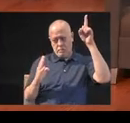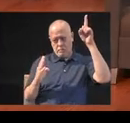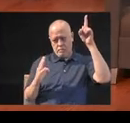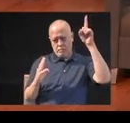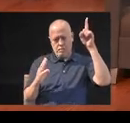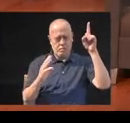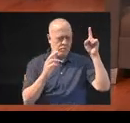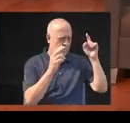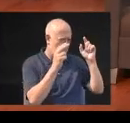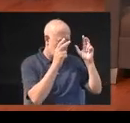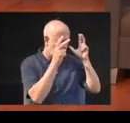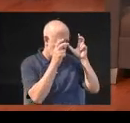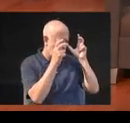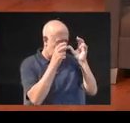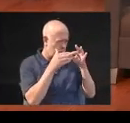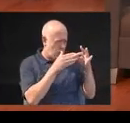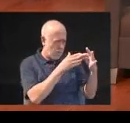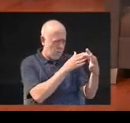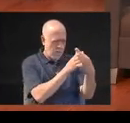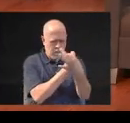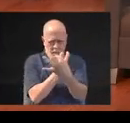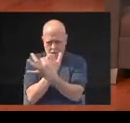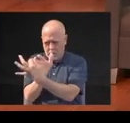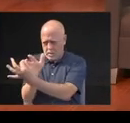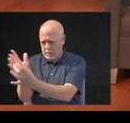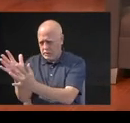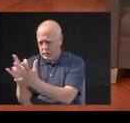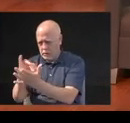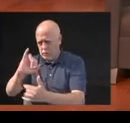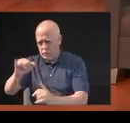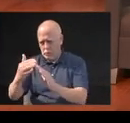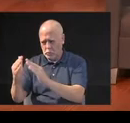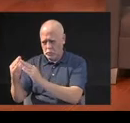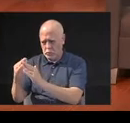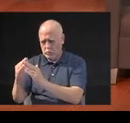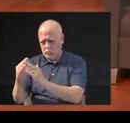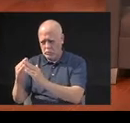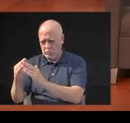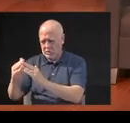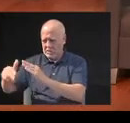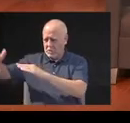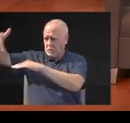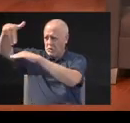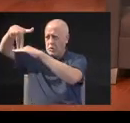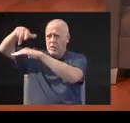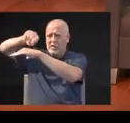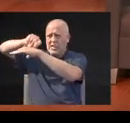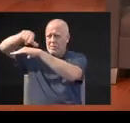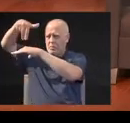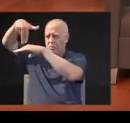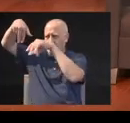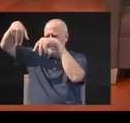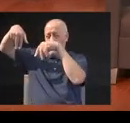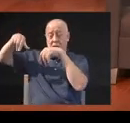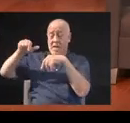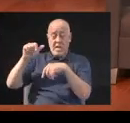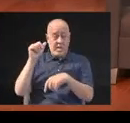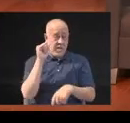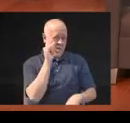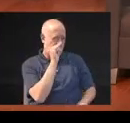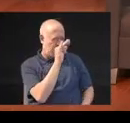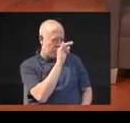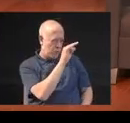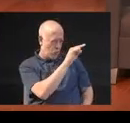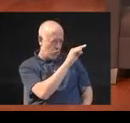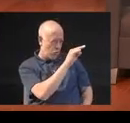The devil then led Jesus to Jerusalem and had him stand on the highest point of the temple. "If you are the Son of God,"